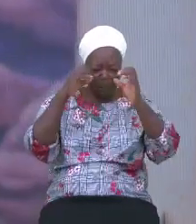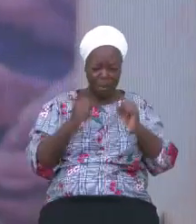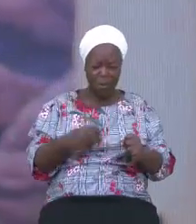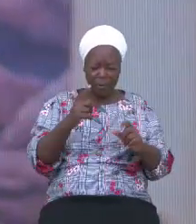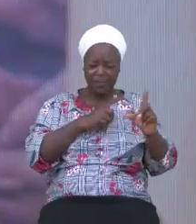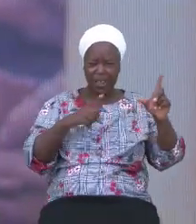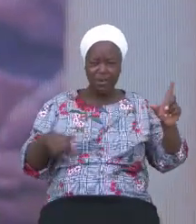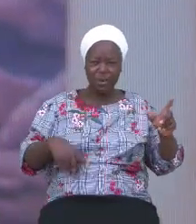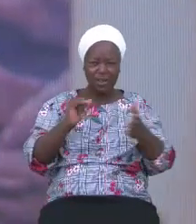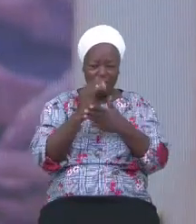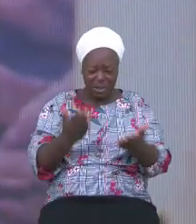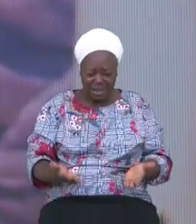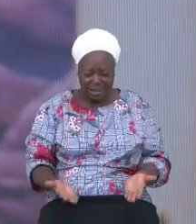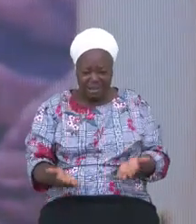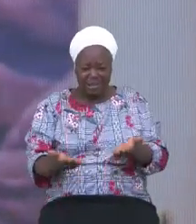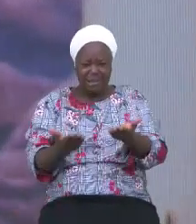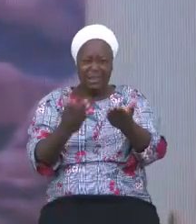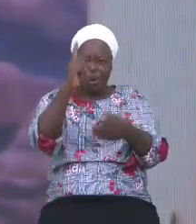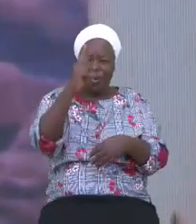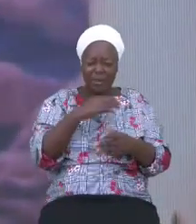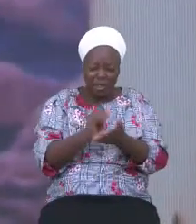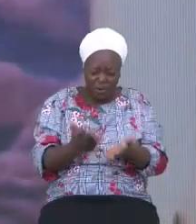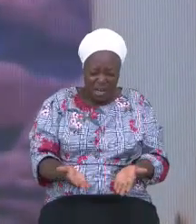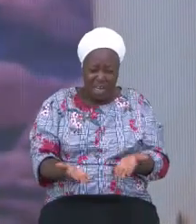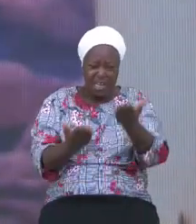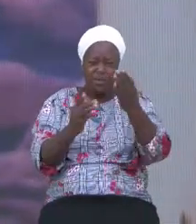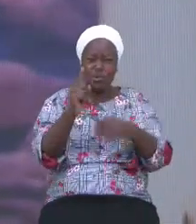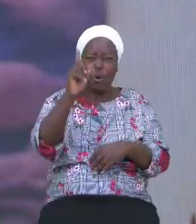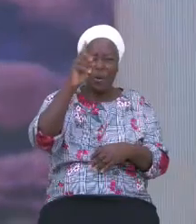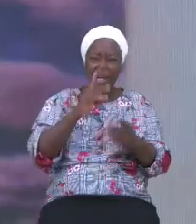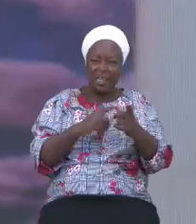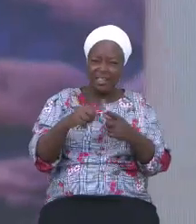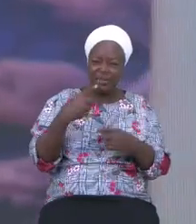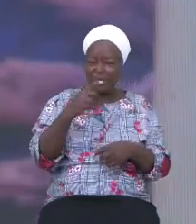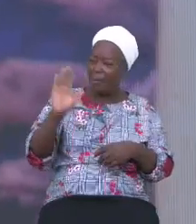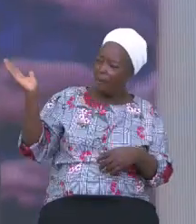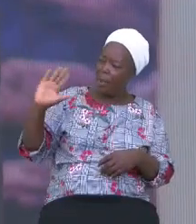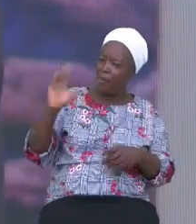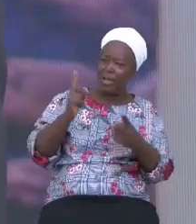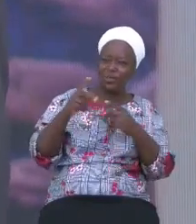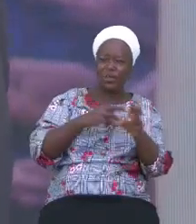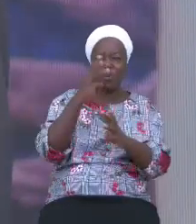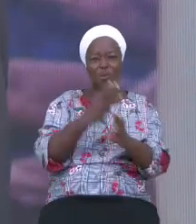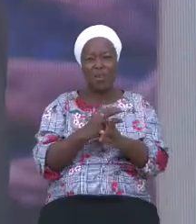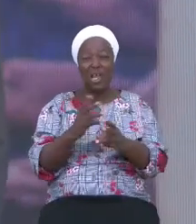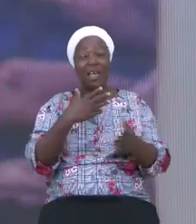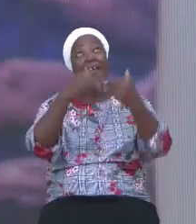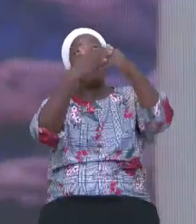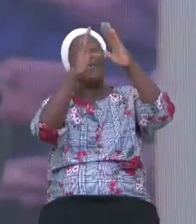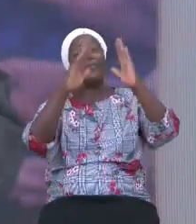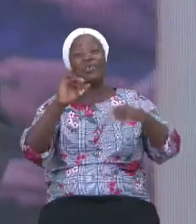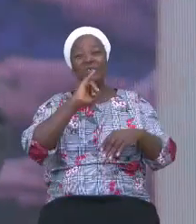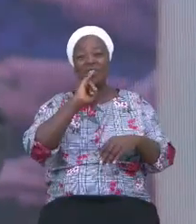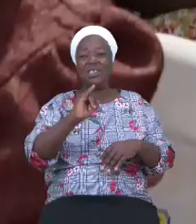Lord that will raise you up, that will lift you up. And then you say bye-bye to the world. Heaven,